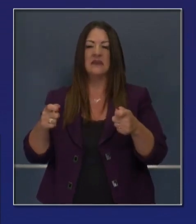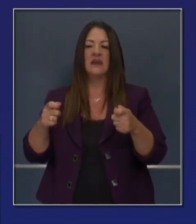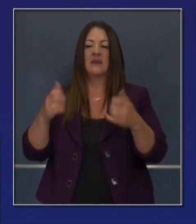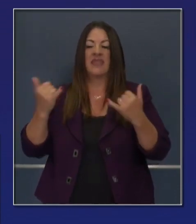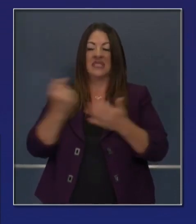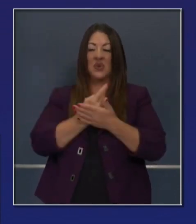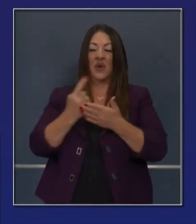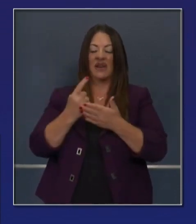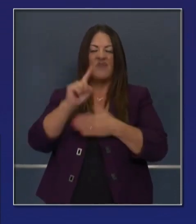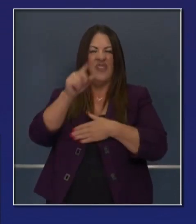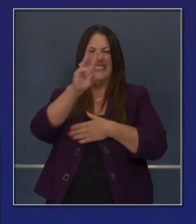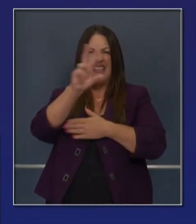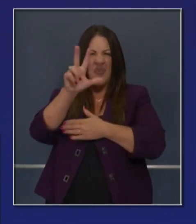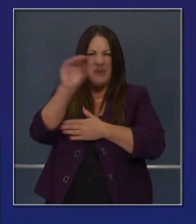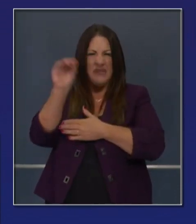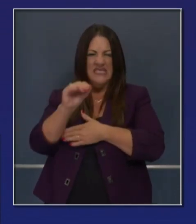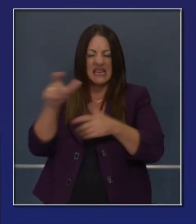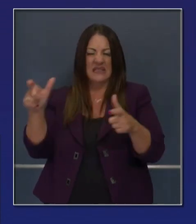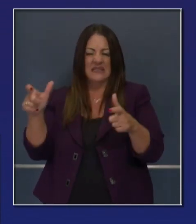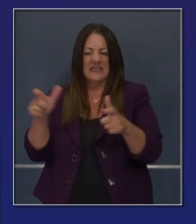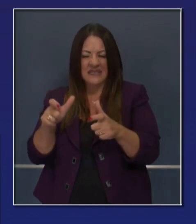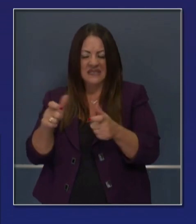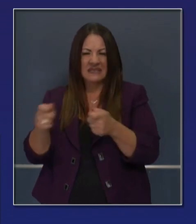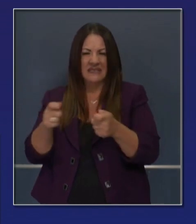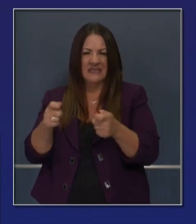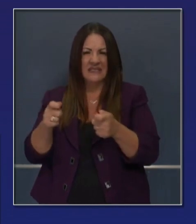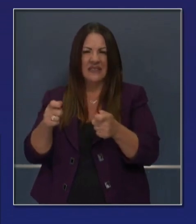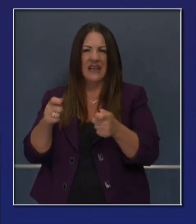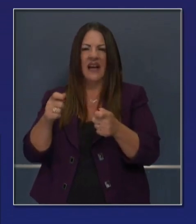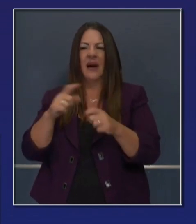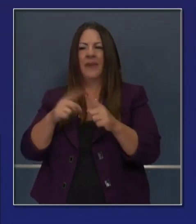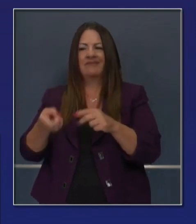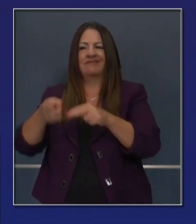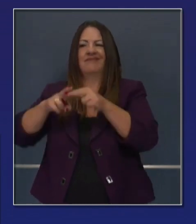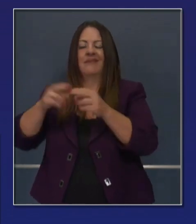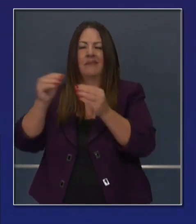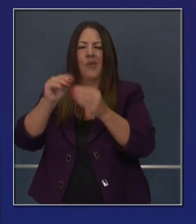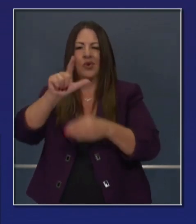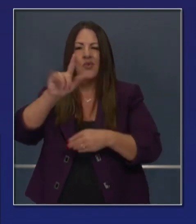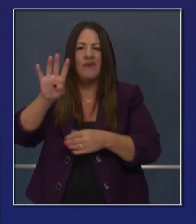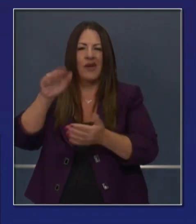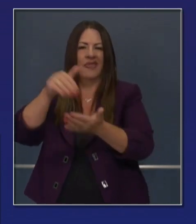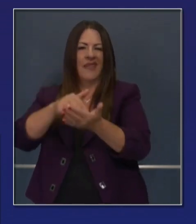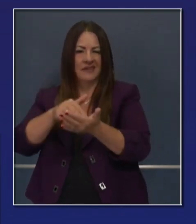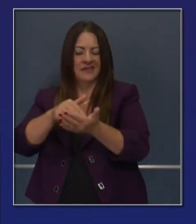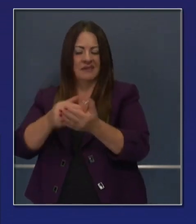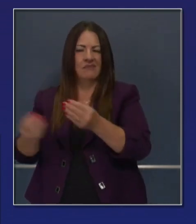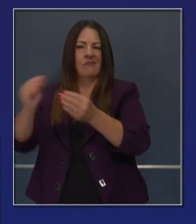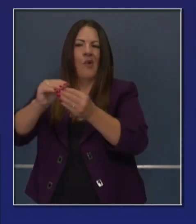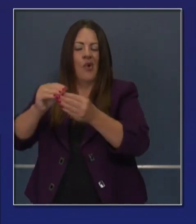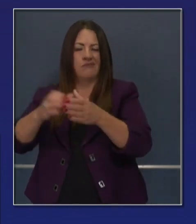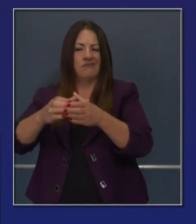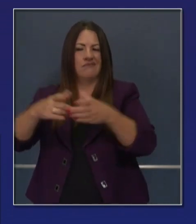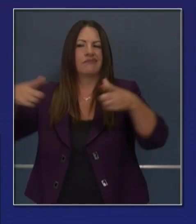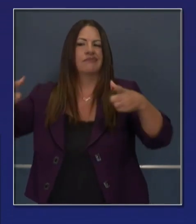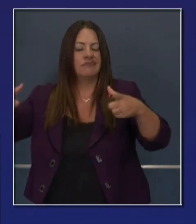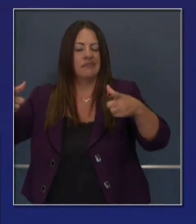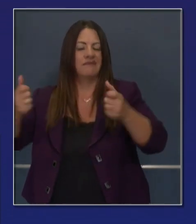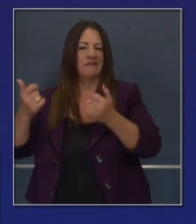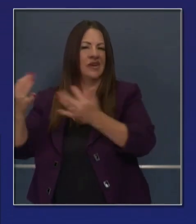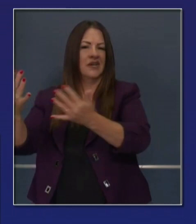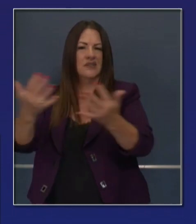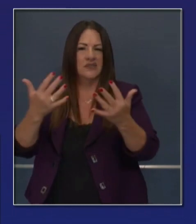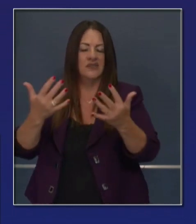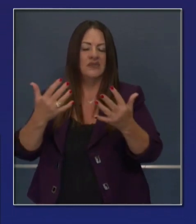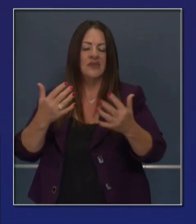this week. You see about 24,000 additional acres that have burned. Again, partnership with the U.S. Forest